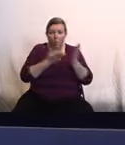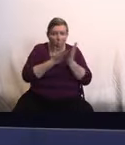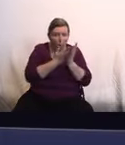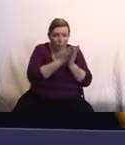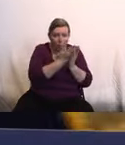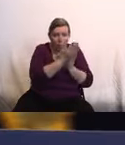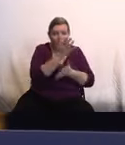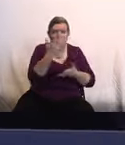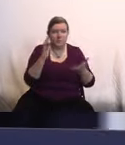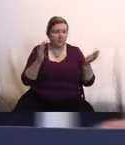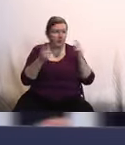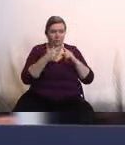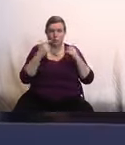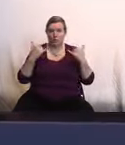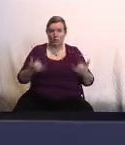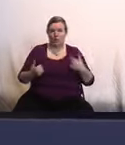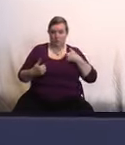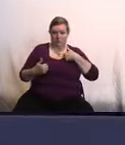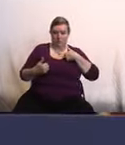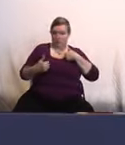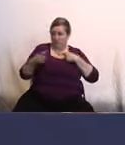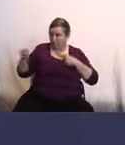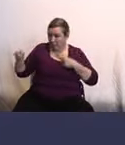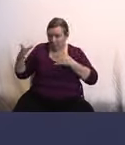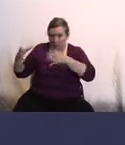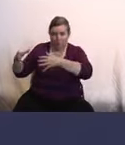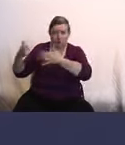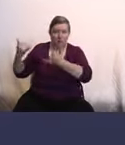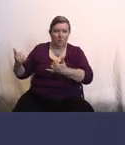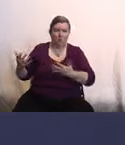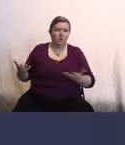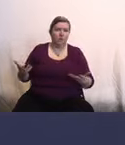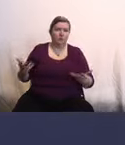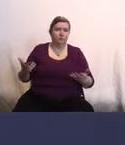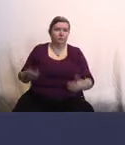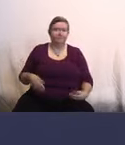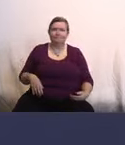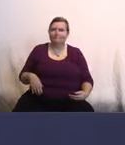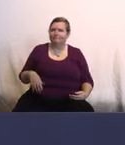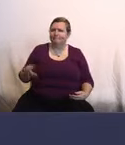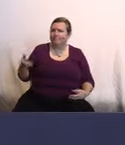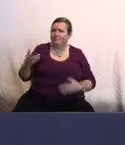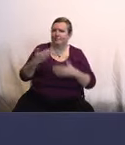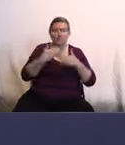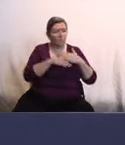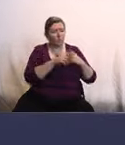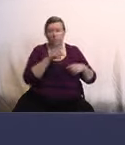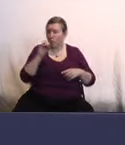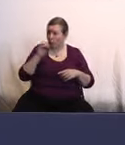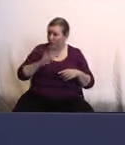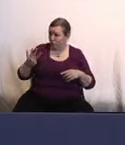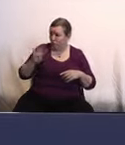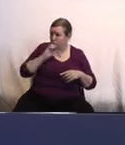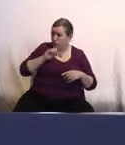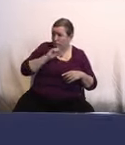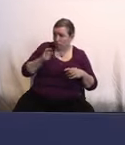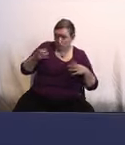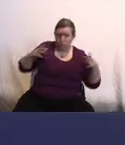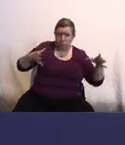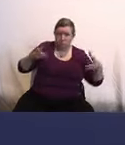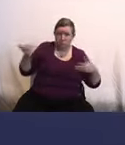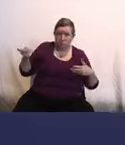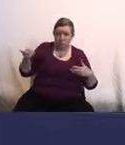Any comment on the 0 through 4-year-old? Well, we know that they're not eligible can...